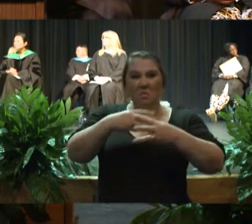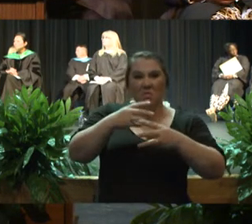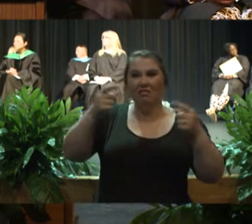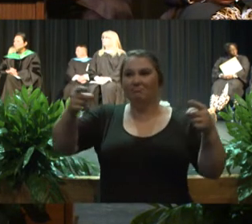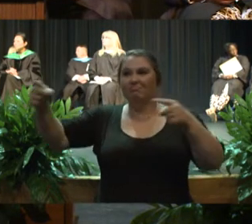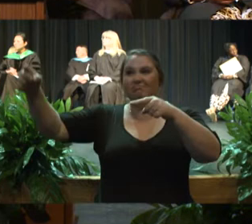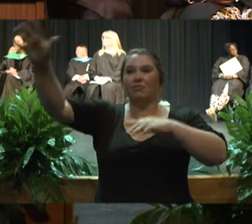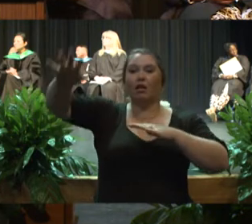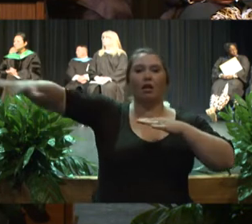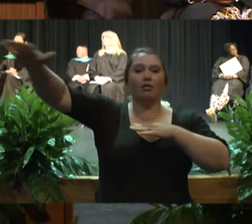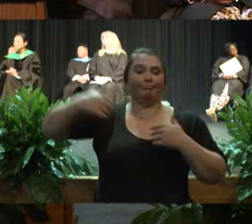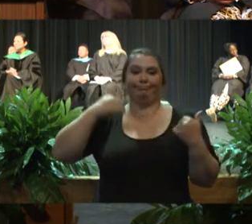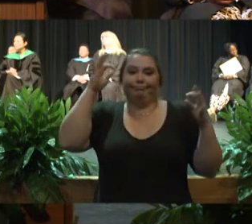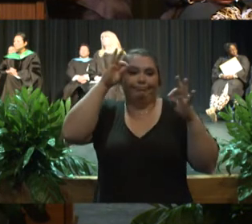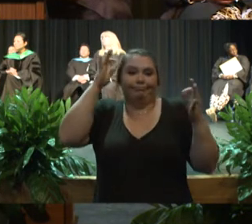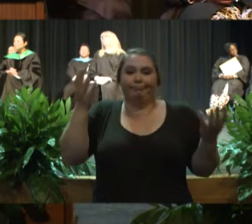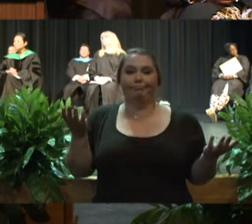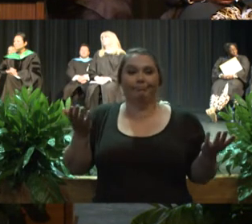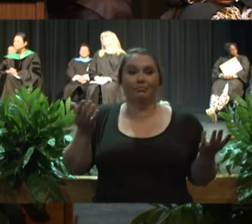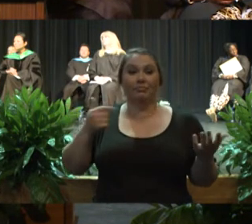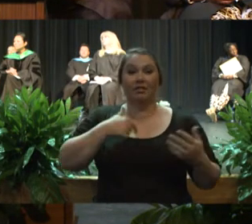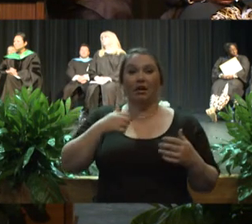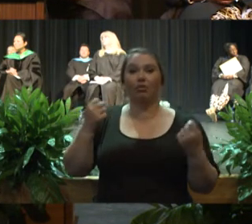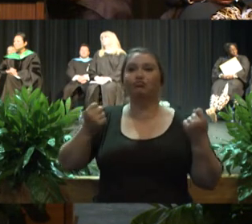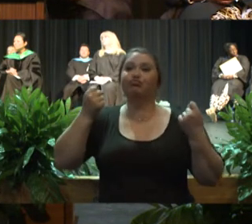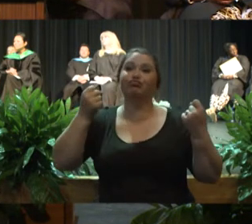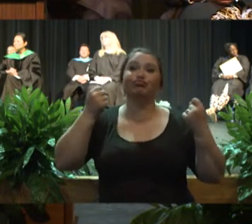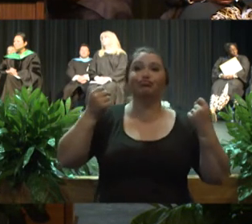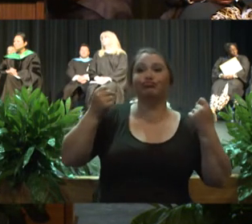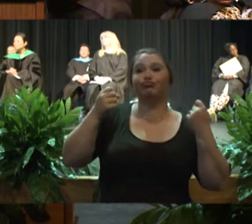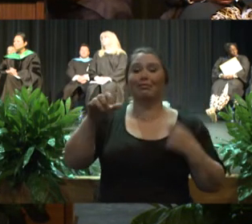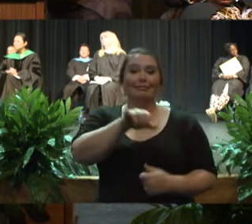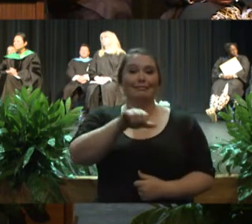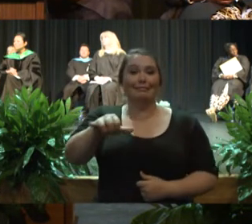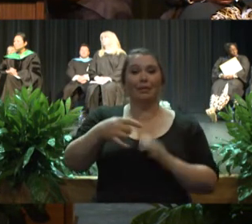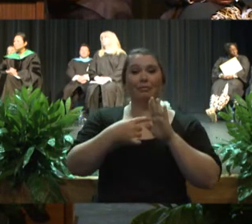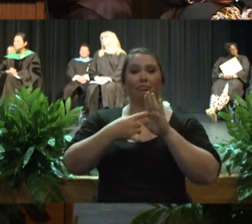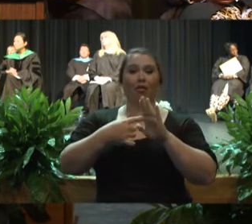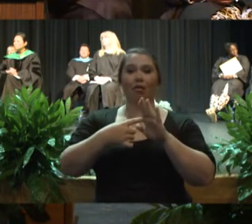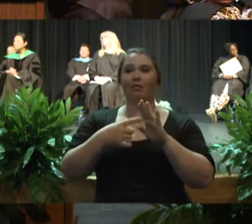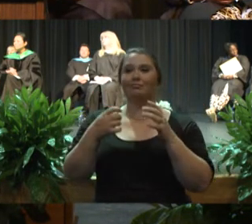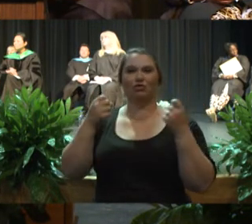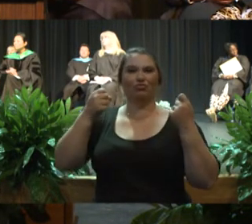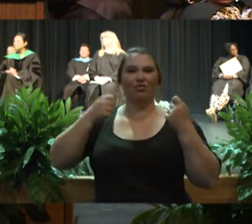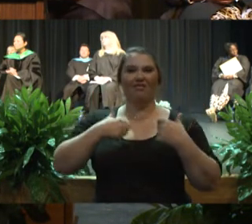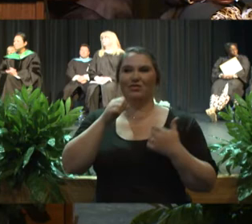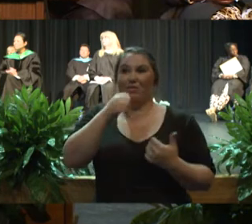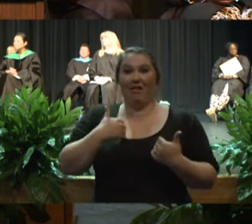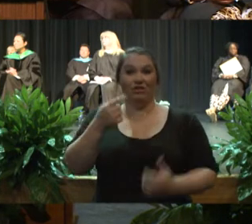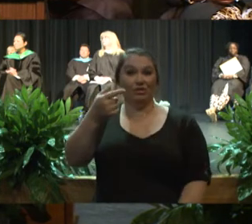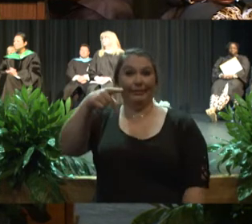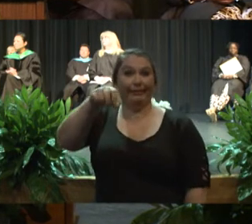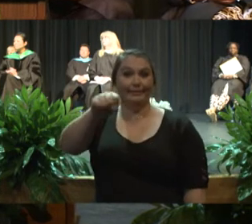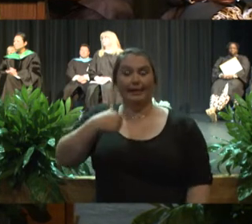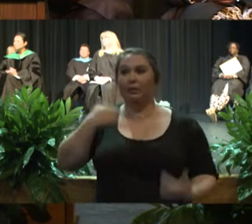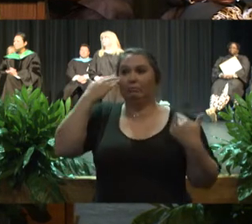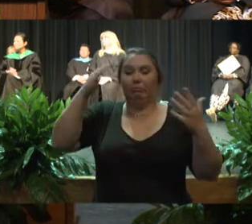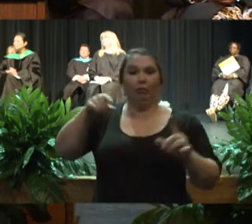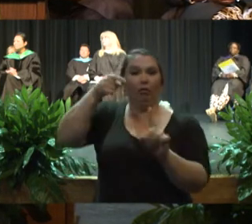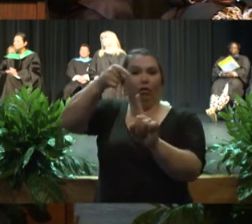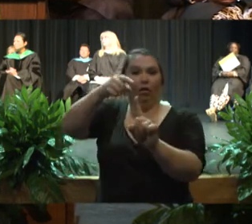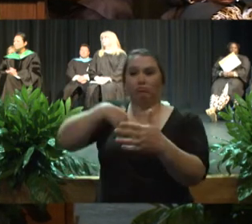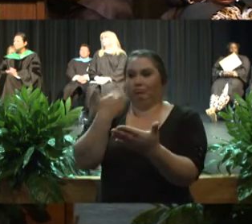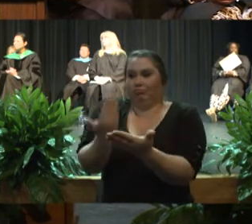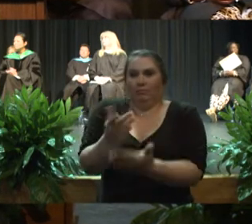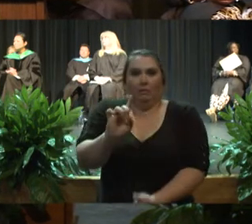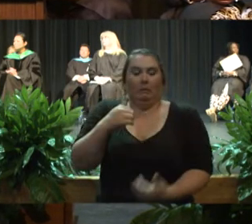works. I was pretty much traveling a road with no GPS, just coasting with no sight of destination. I can